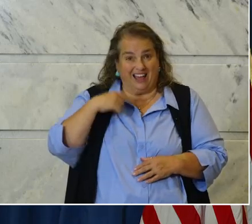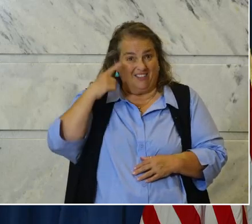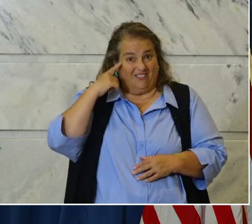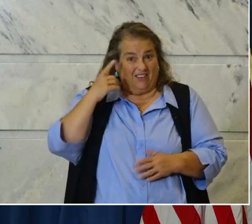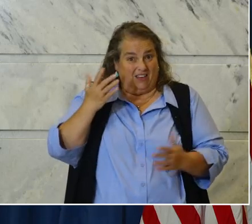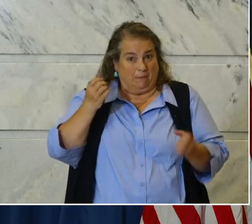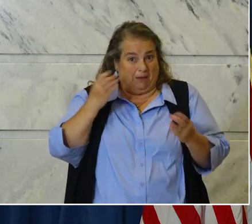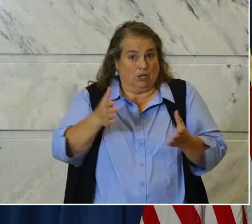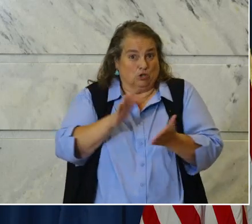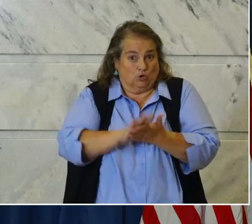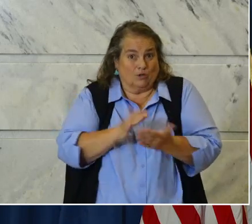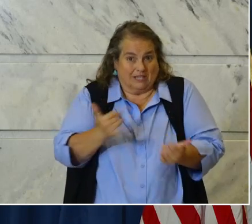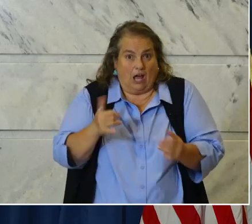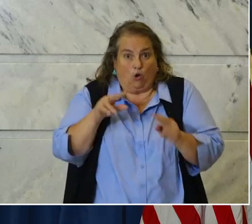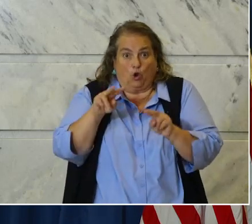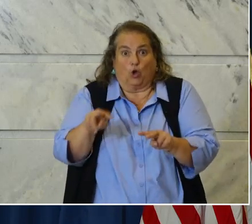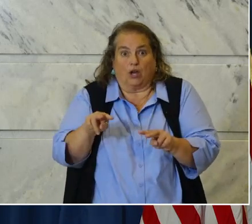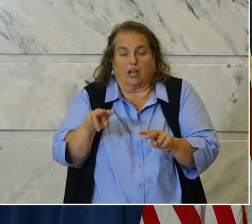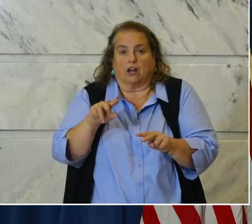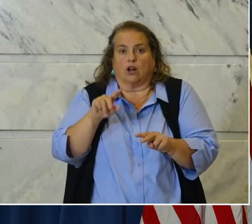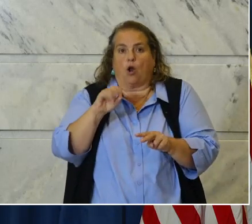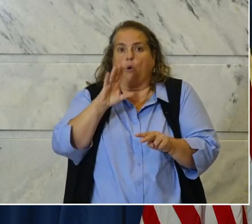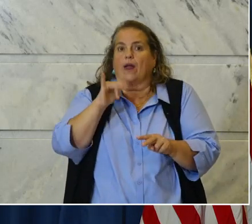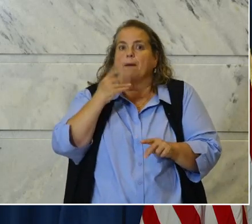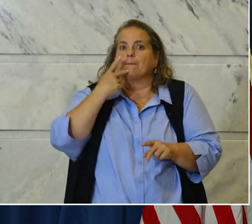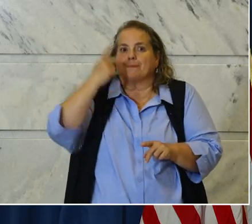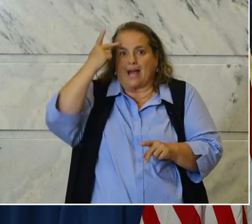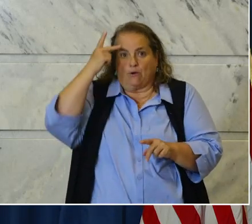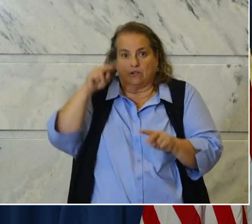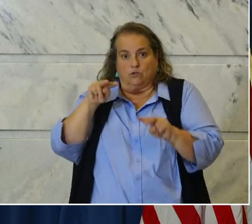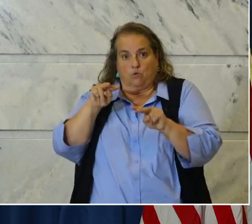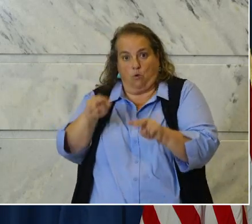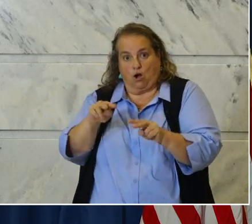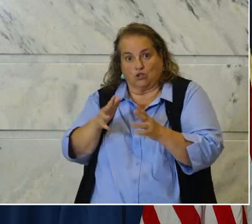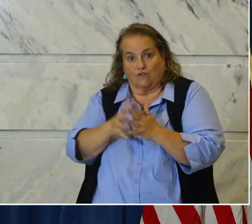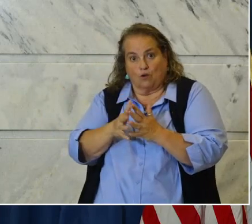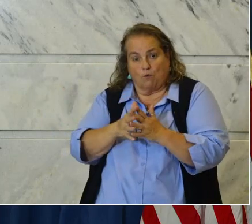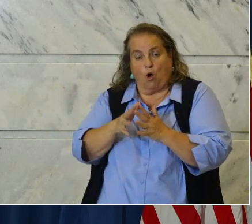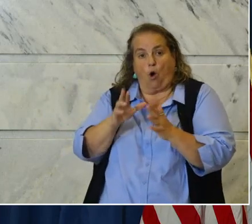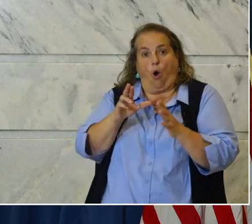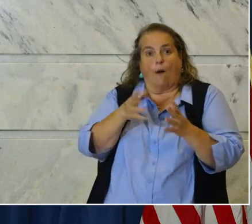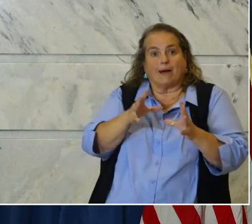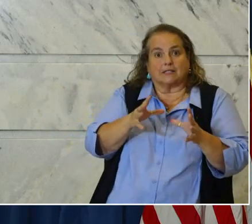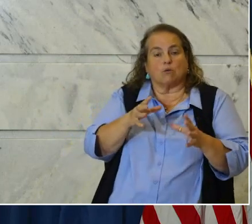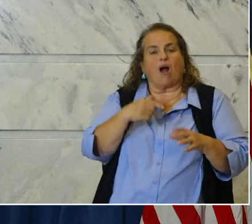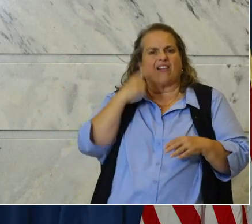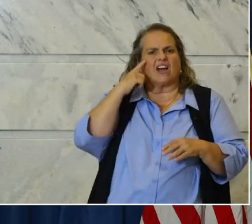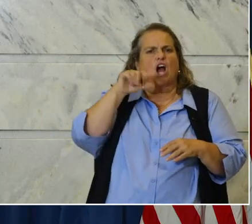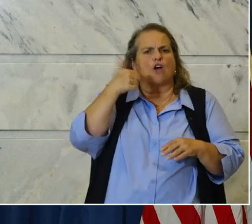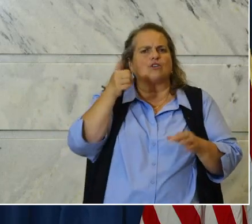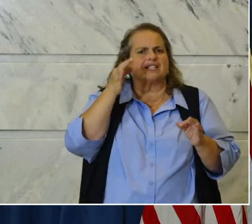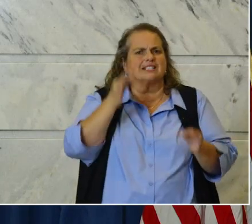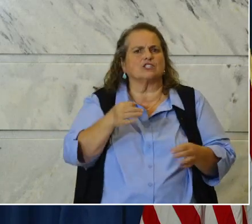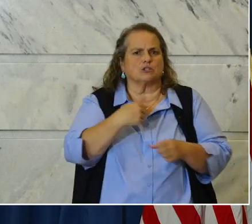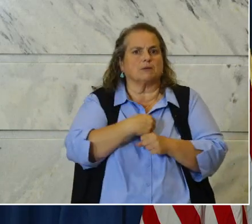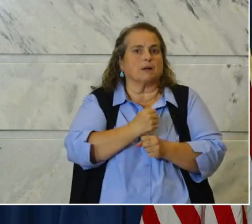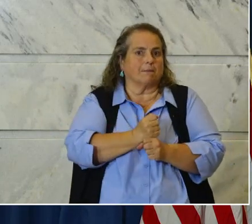lot of schools are looking at just parents. I know that there are other decisions being made out